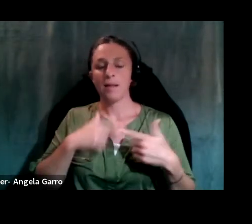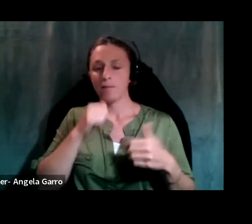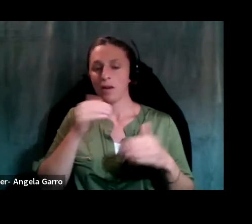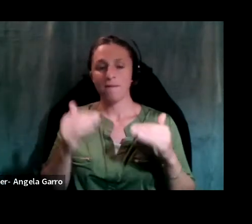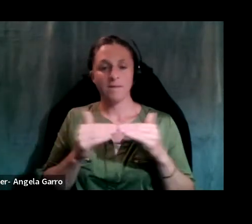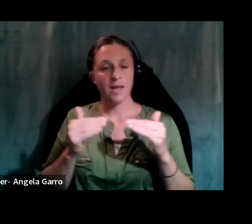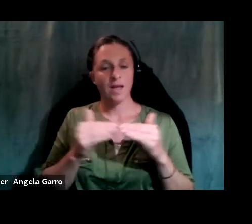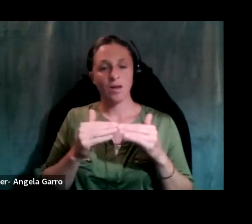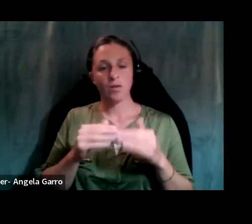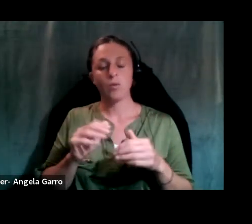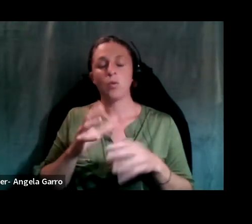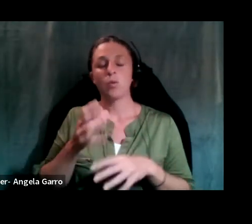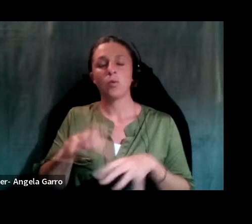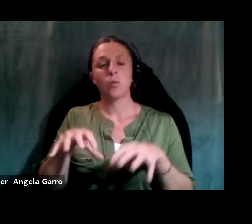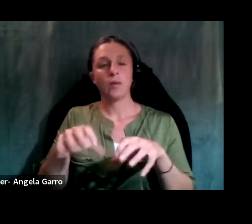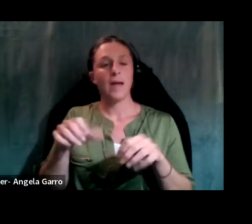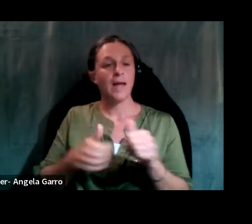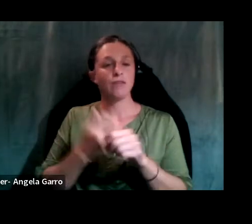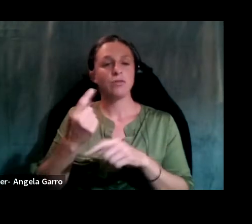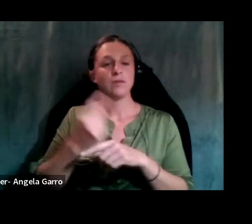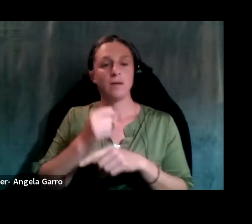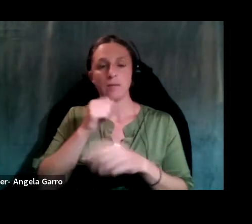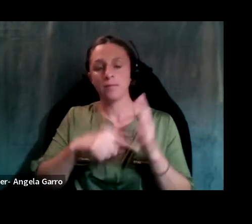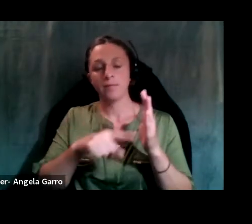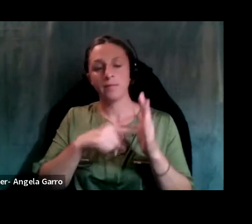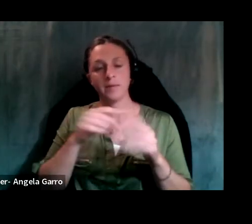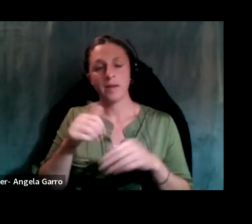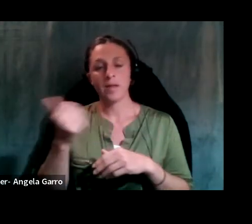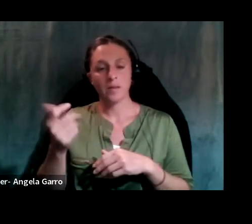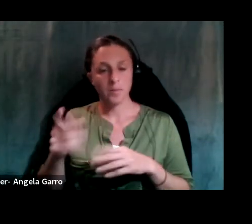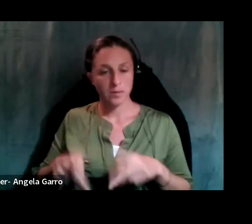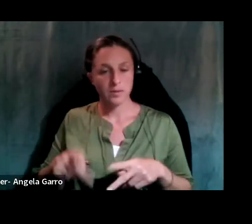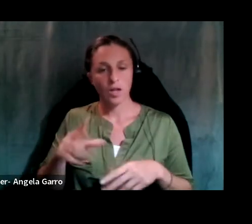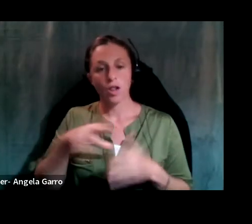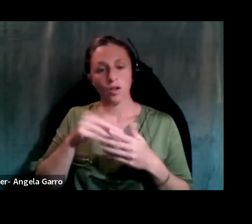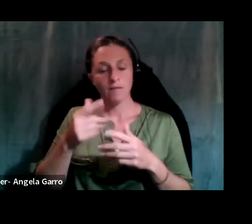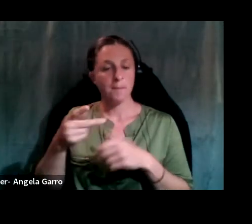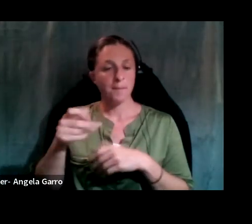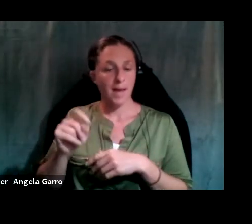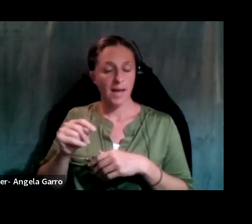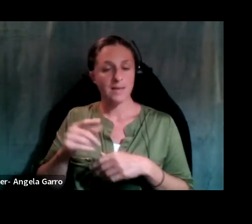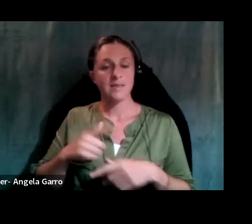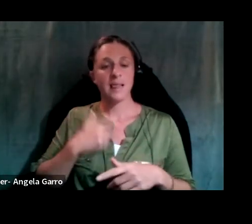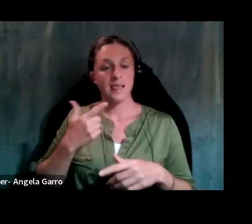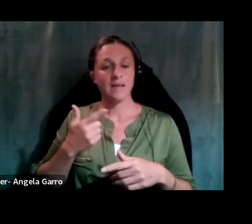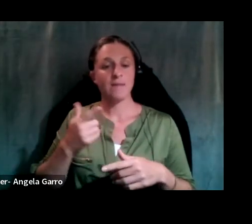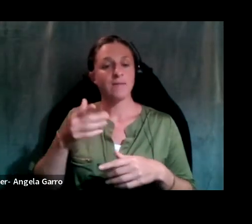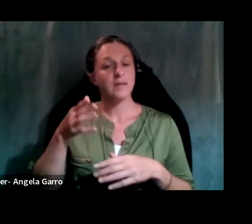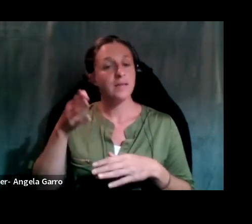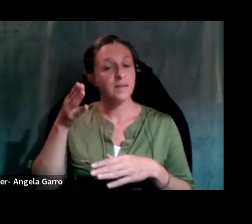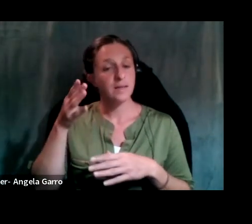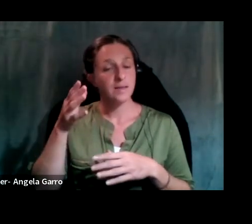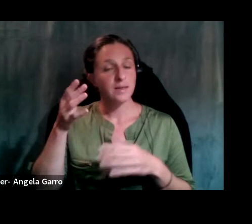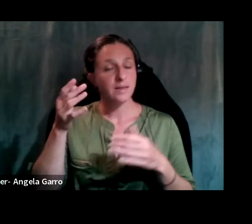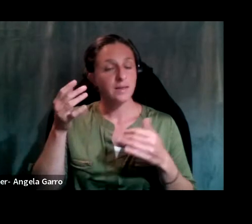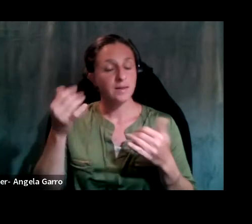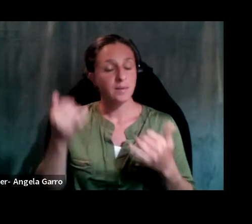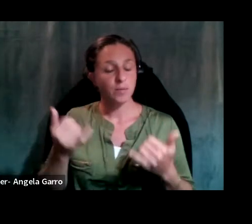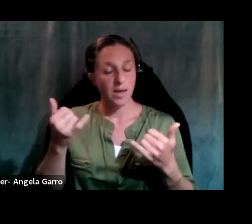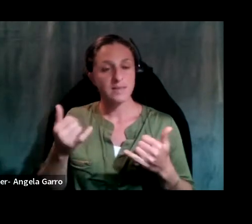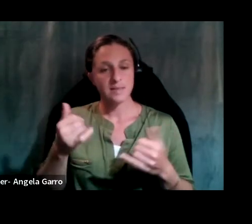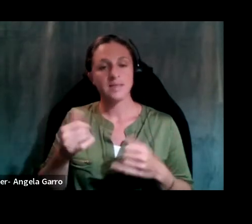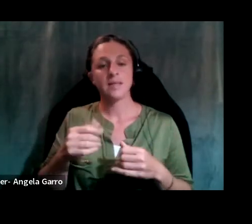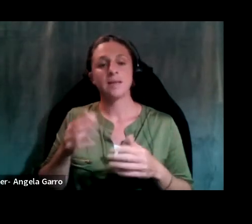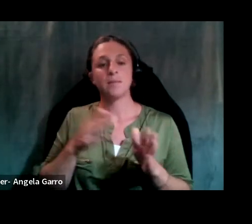without criticizing anyone. Learn from the past, plan for the future, live in the present. Don't sweat the small stuff. It's all small